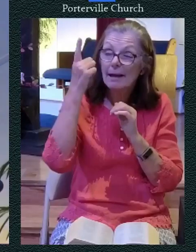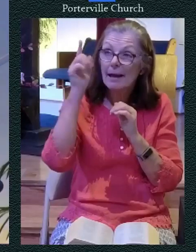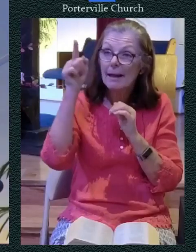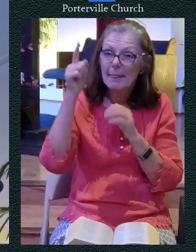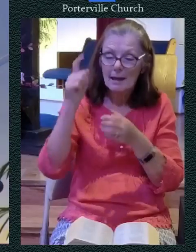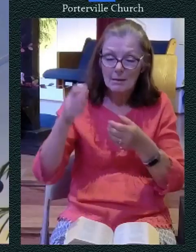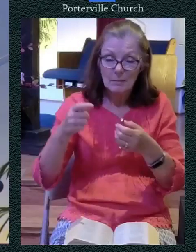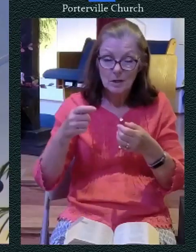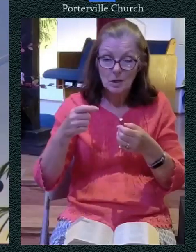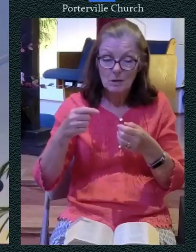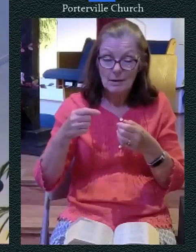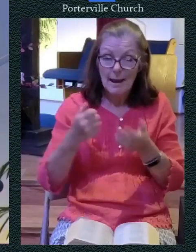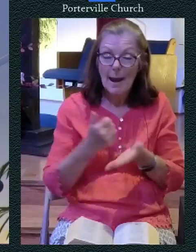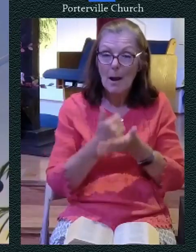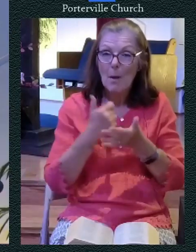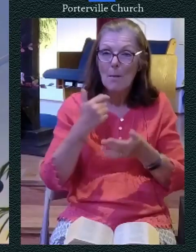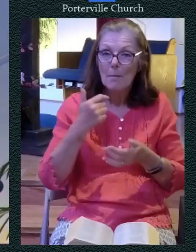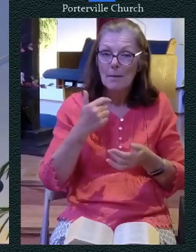right.